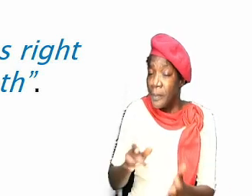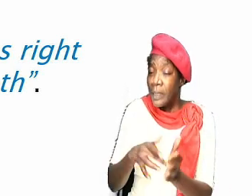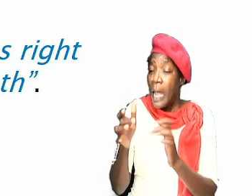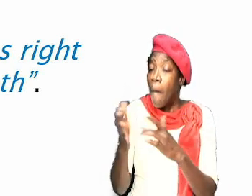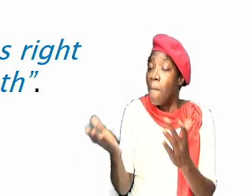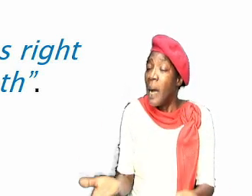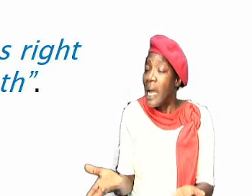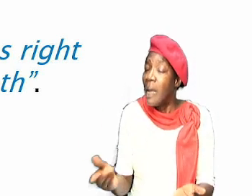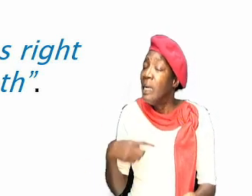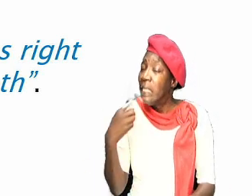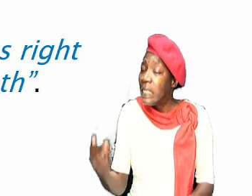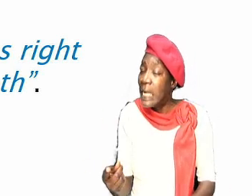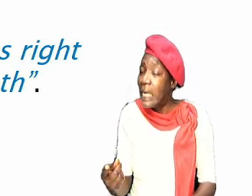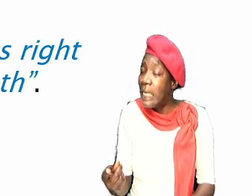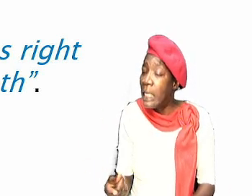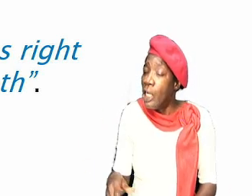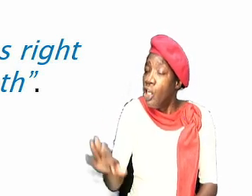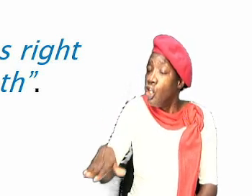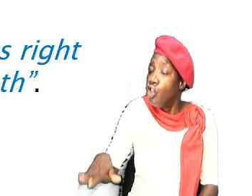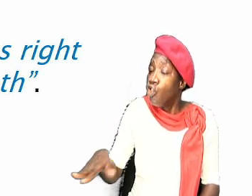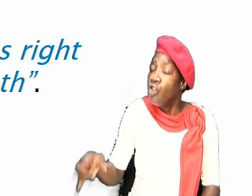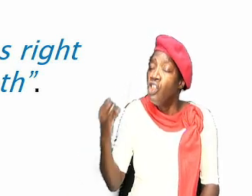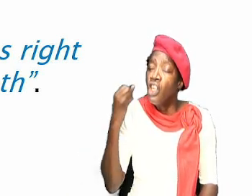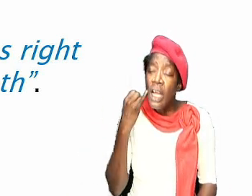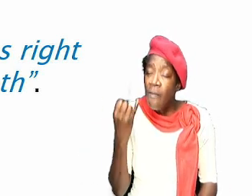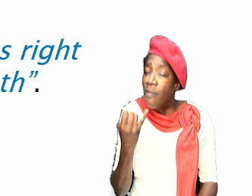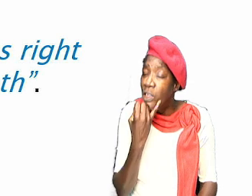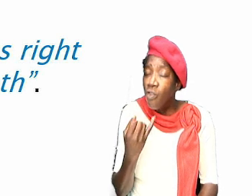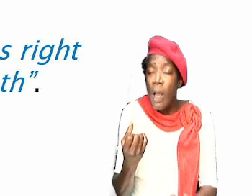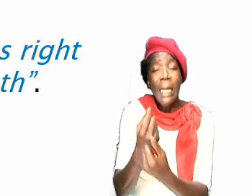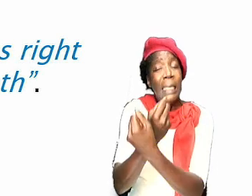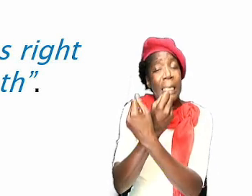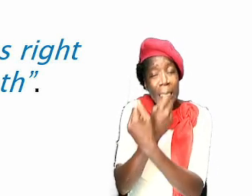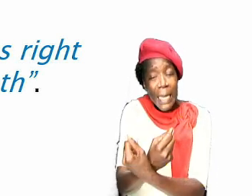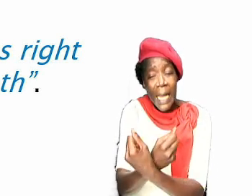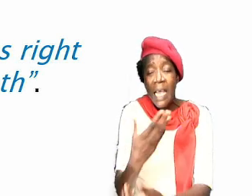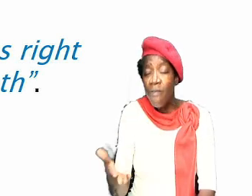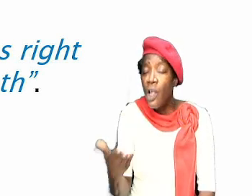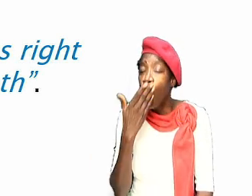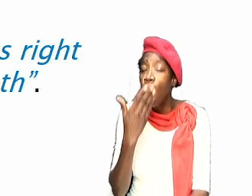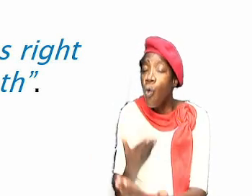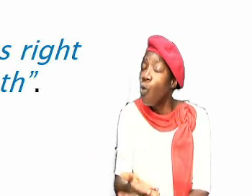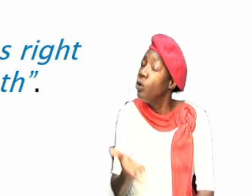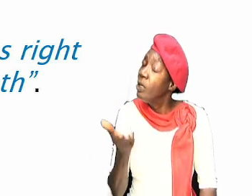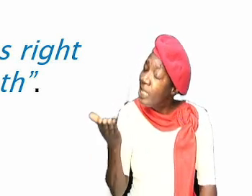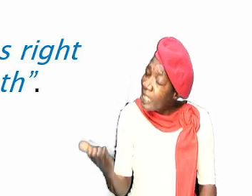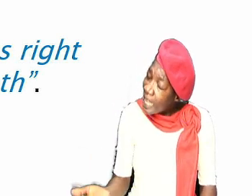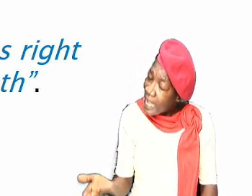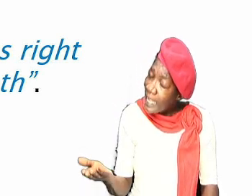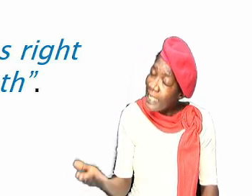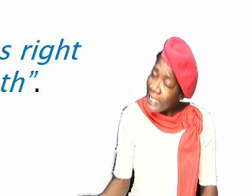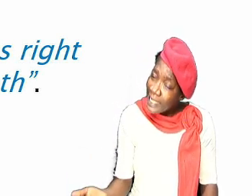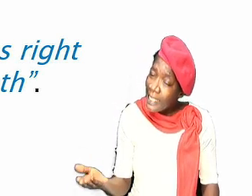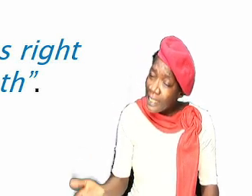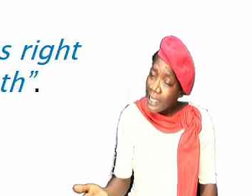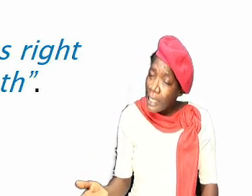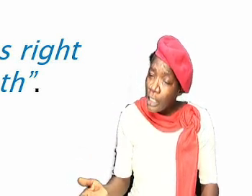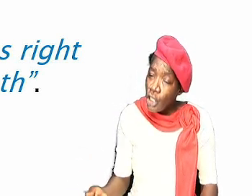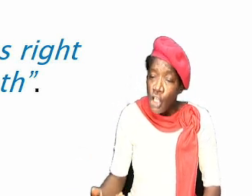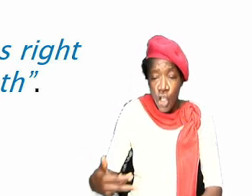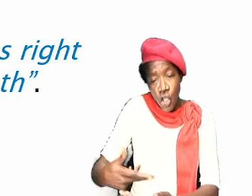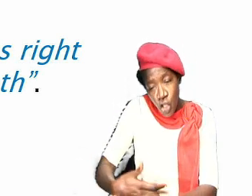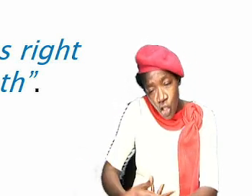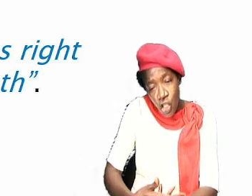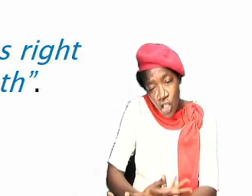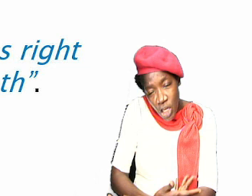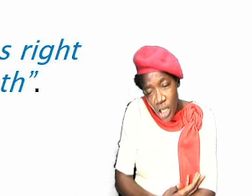he and the children of Israel saved the things that were good. So the sheep that was